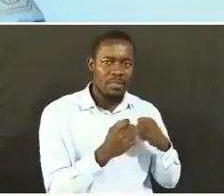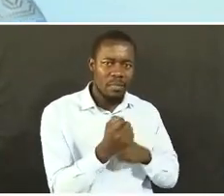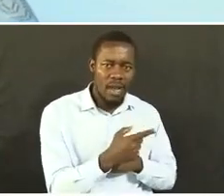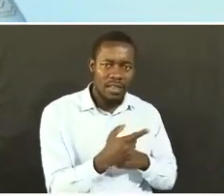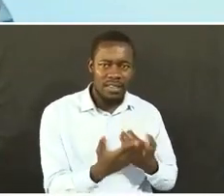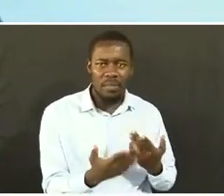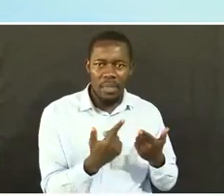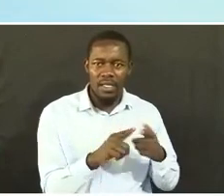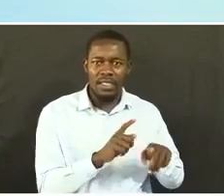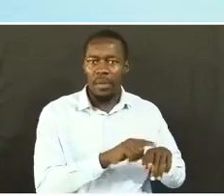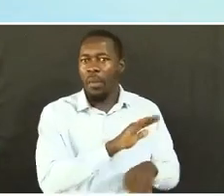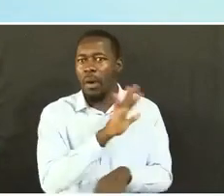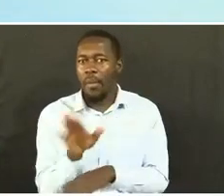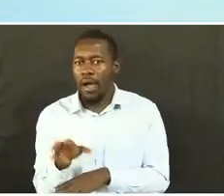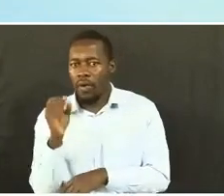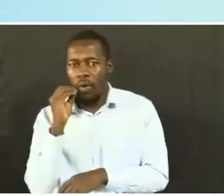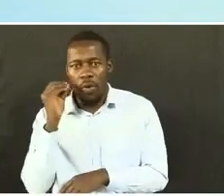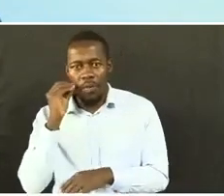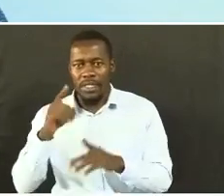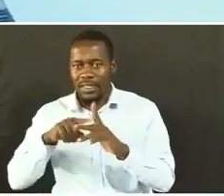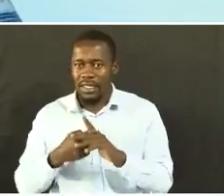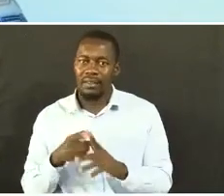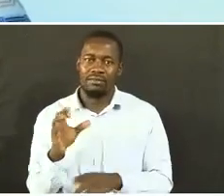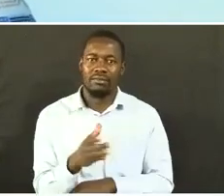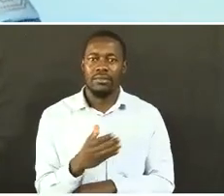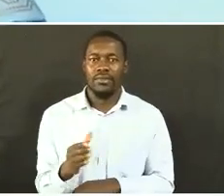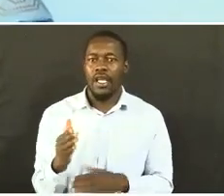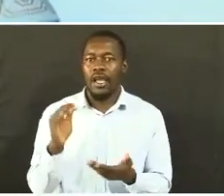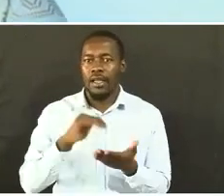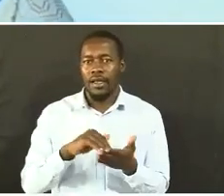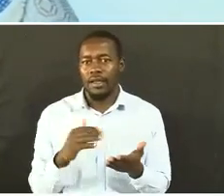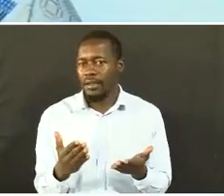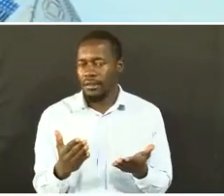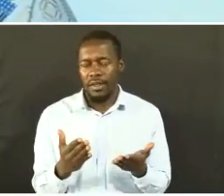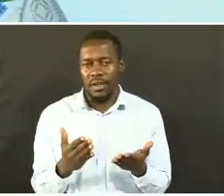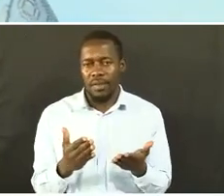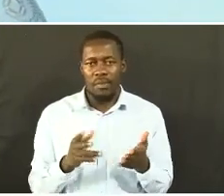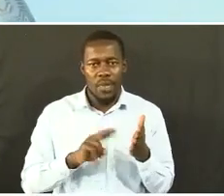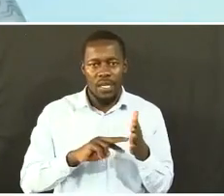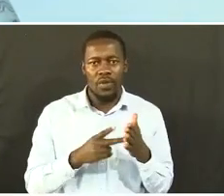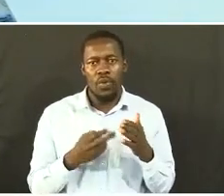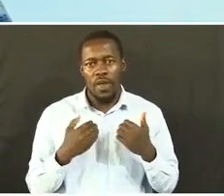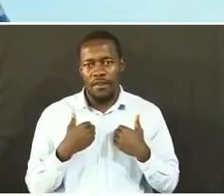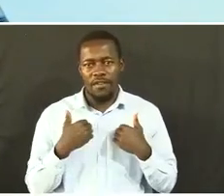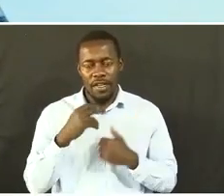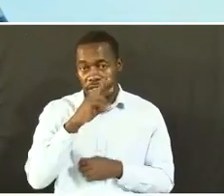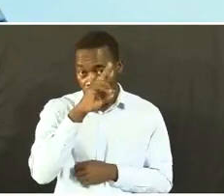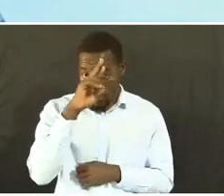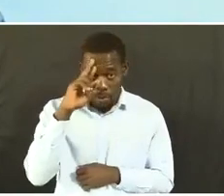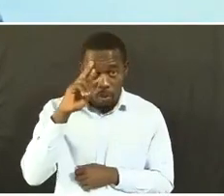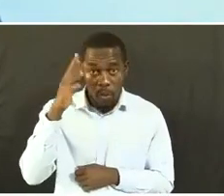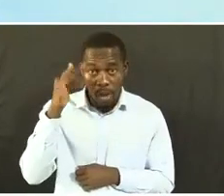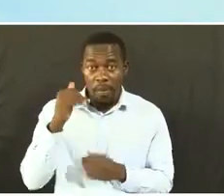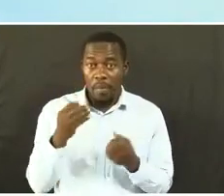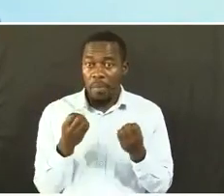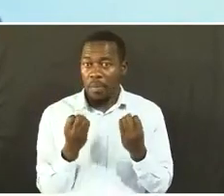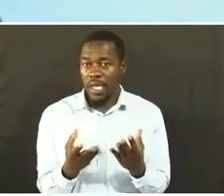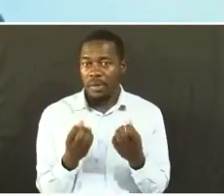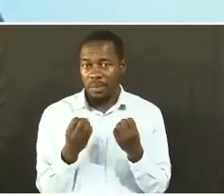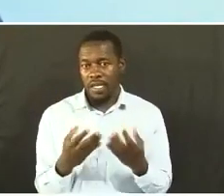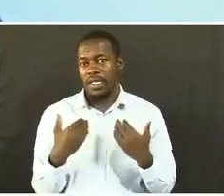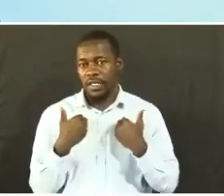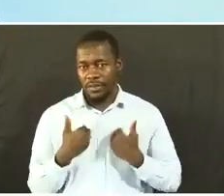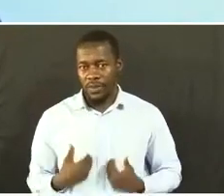the psychological dependence element. So there are many reasons why people take drugs, but some of them is because they want to feel